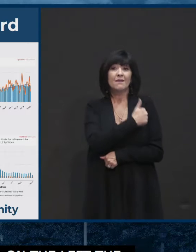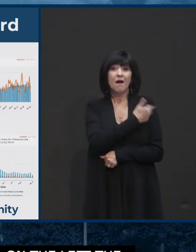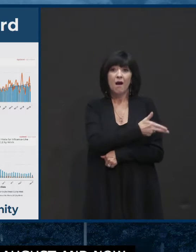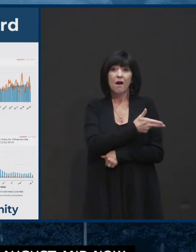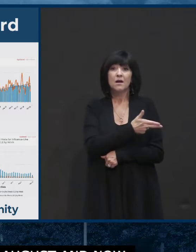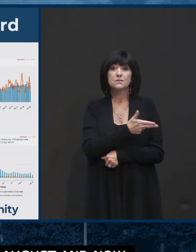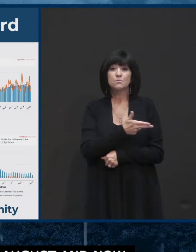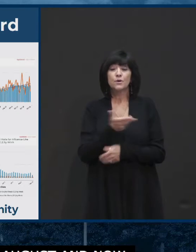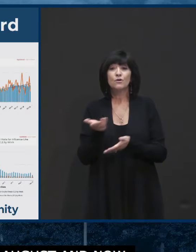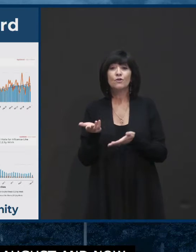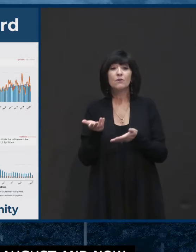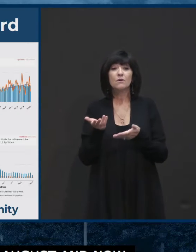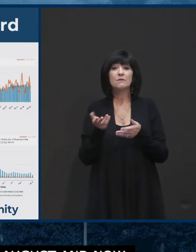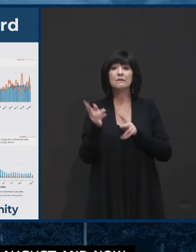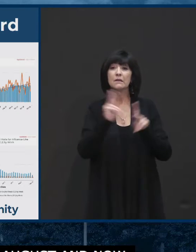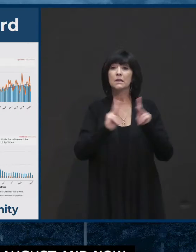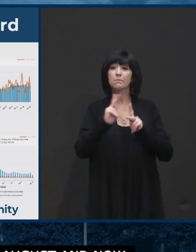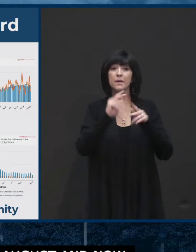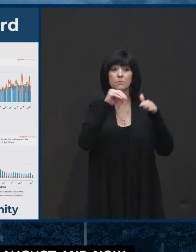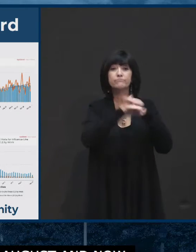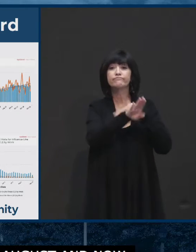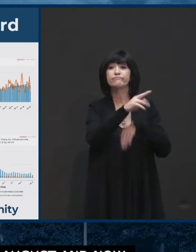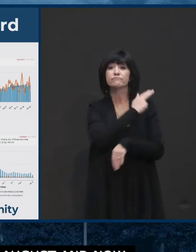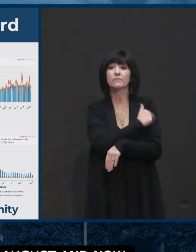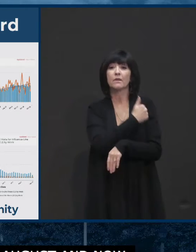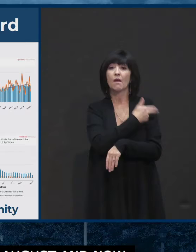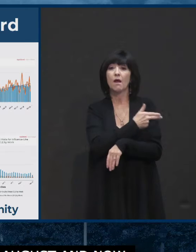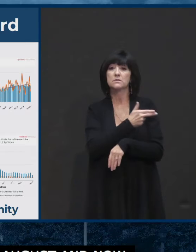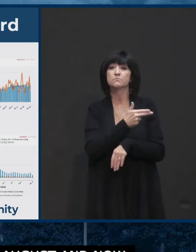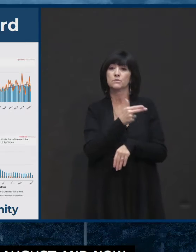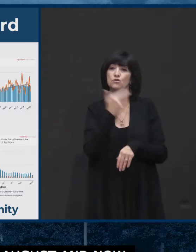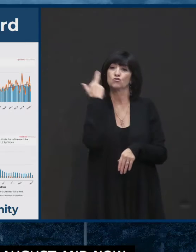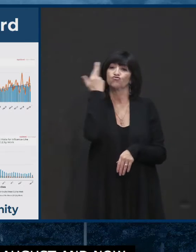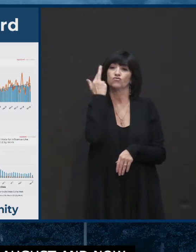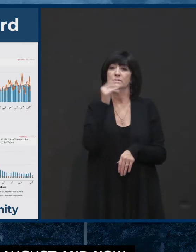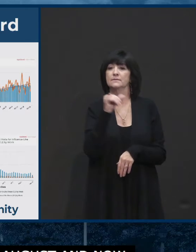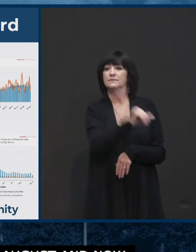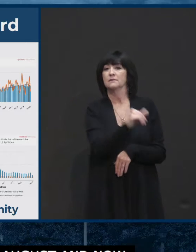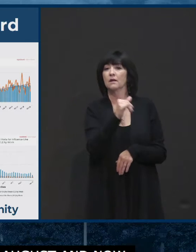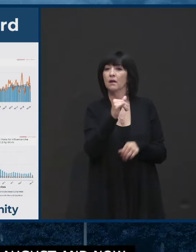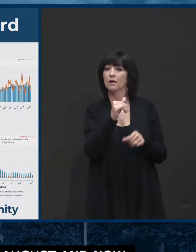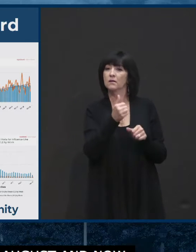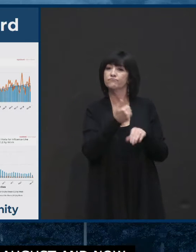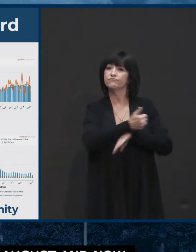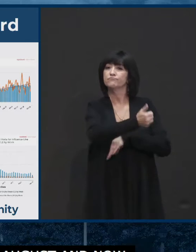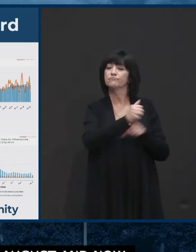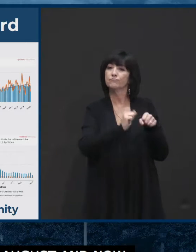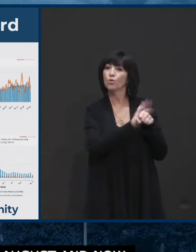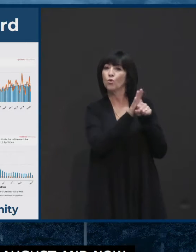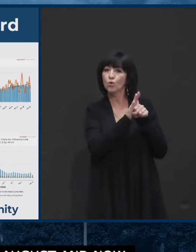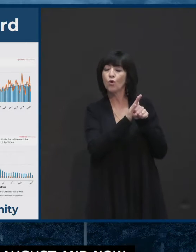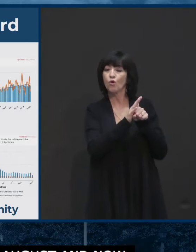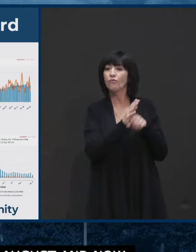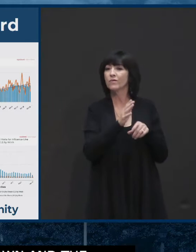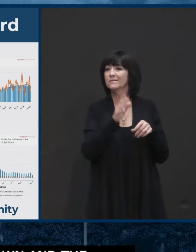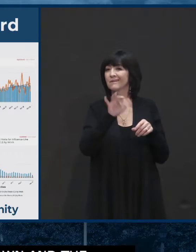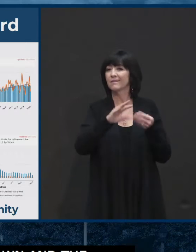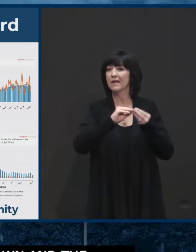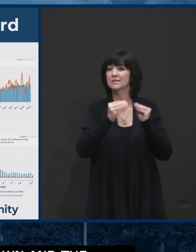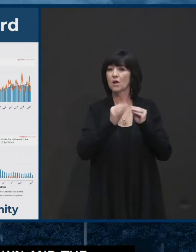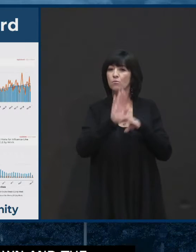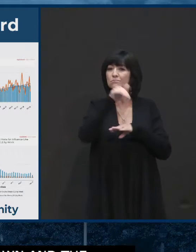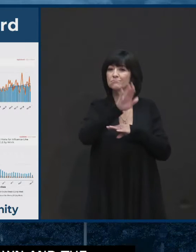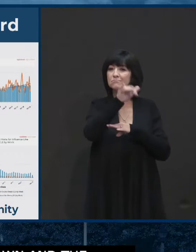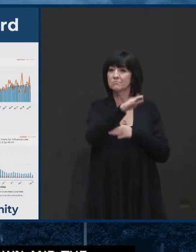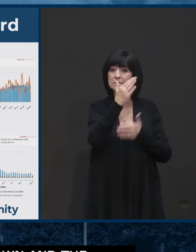middle. And then the new positive cases, which had been rising, and it's kind of very episodic based on the reporting from big